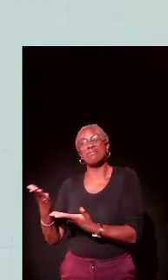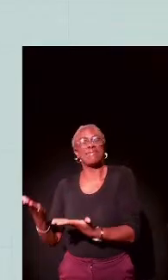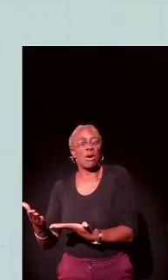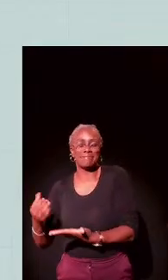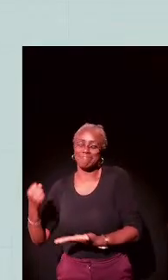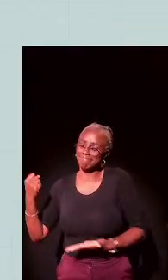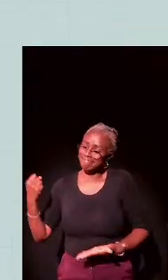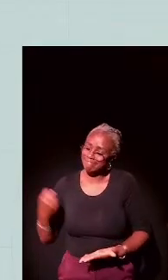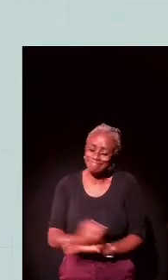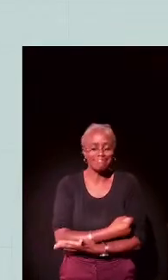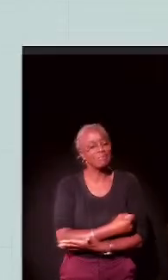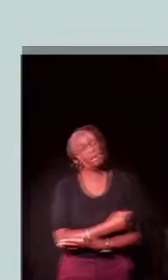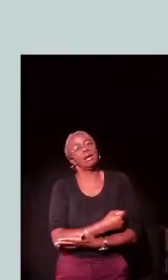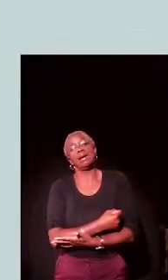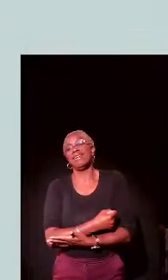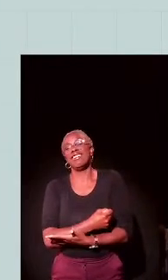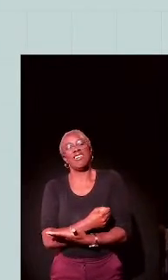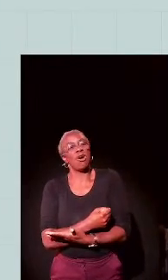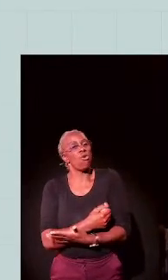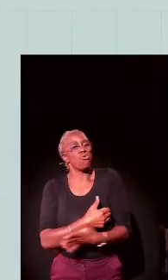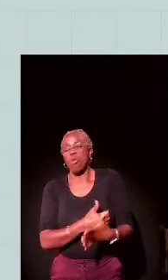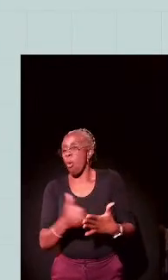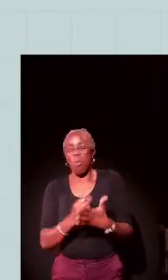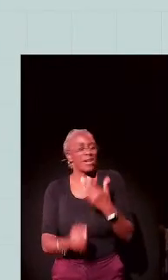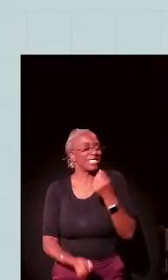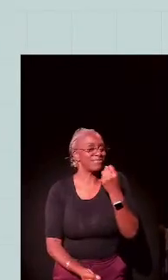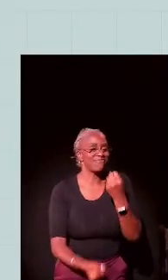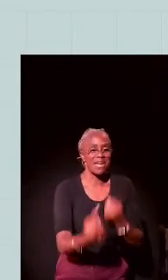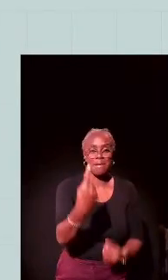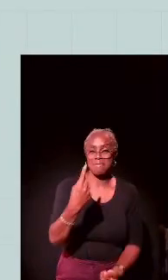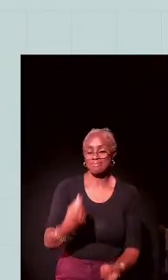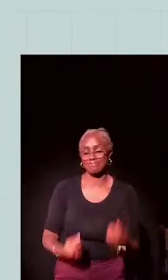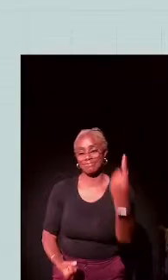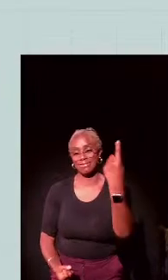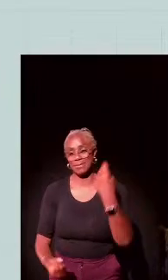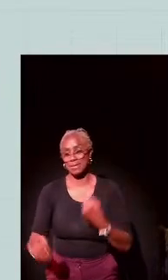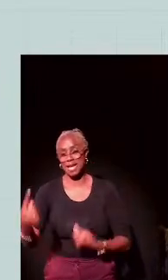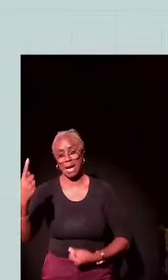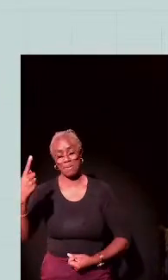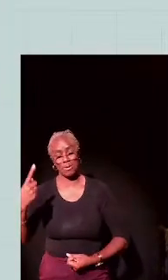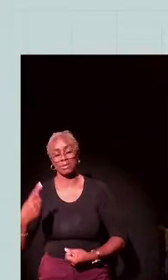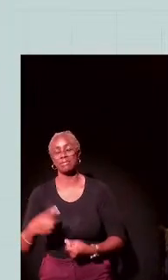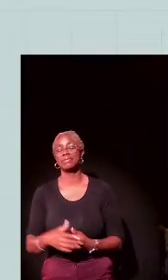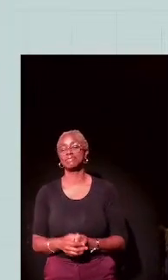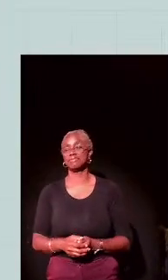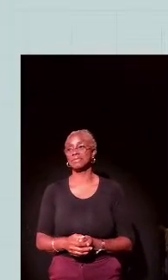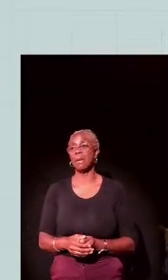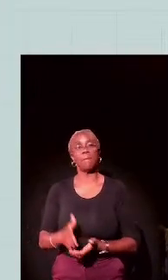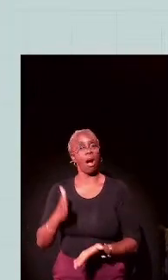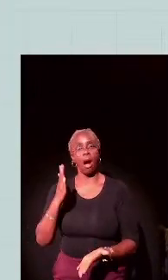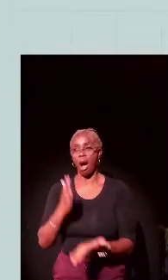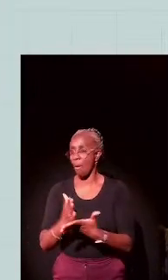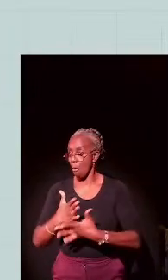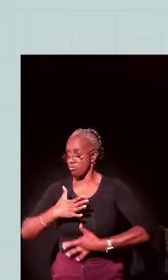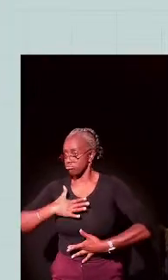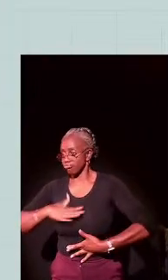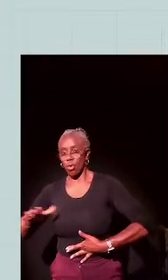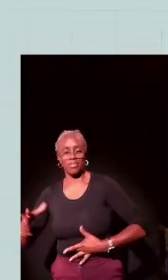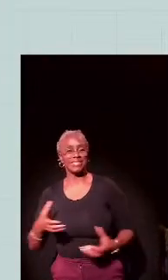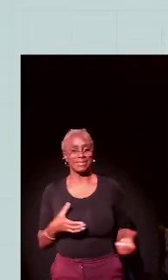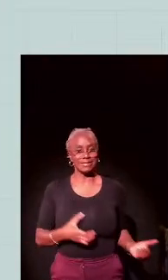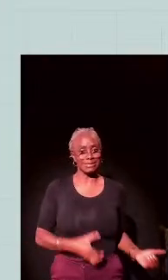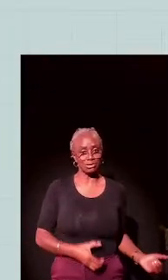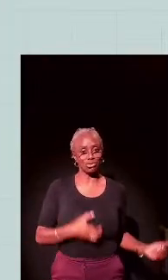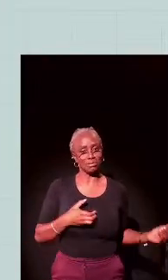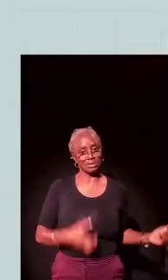not land as much. And there's lots to be demanded in these instruments. So that kind